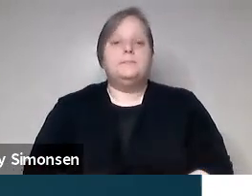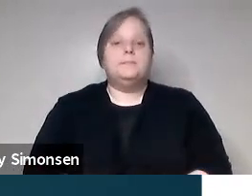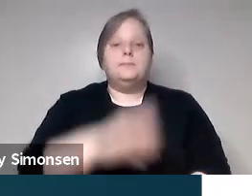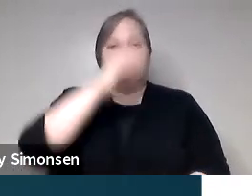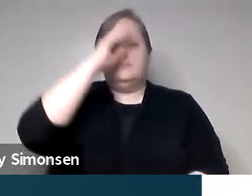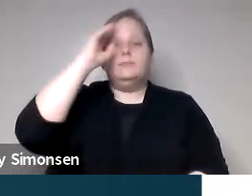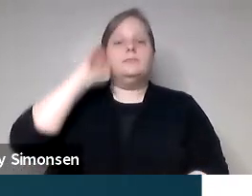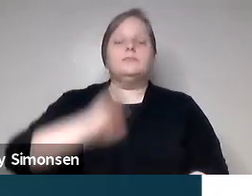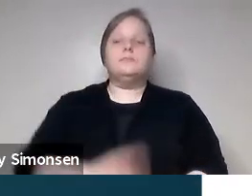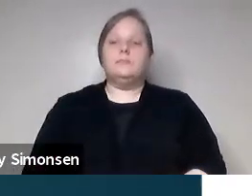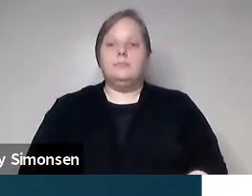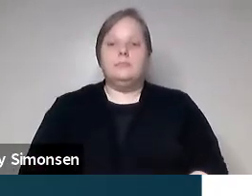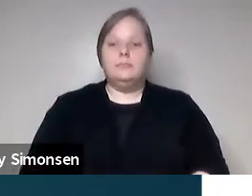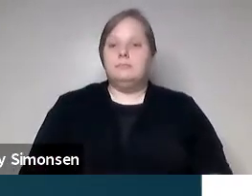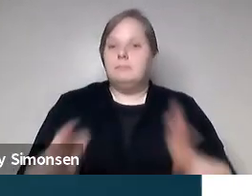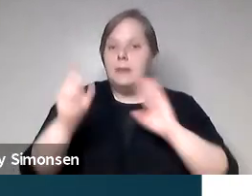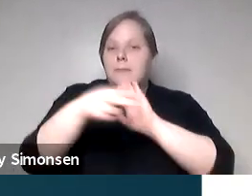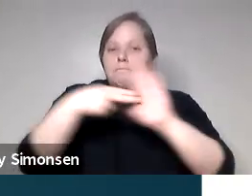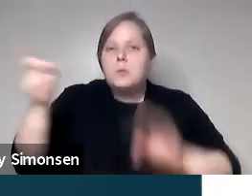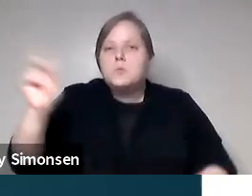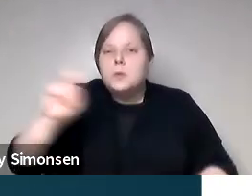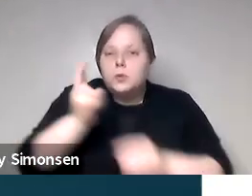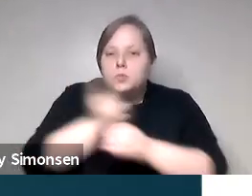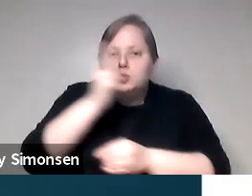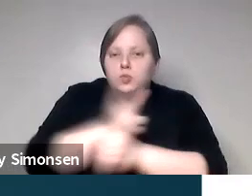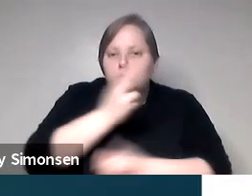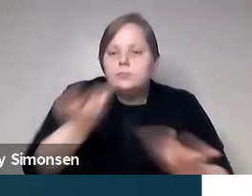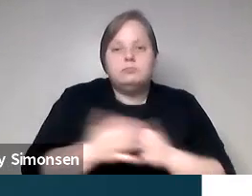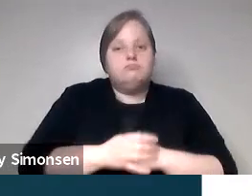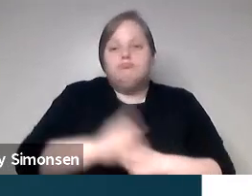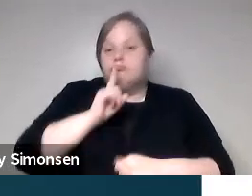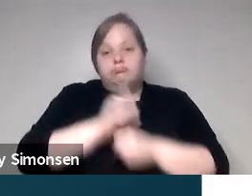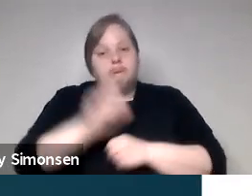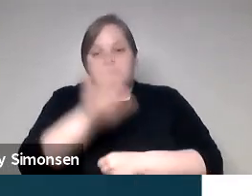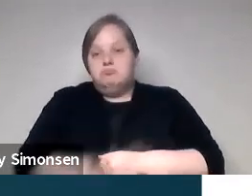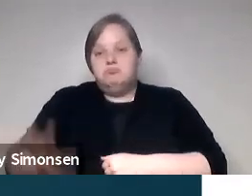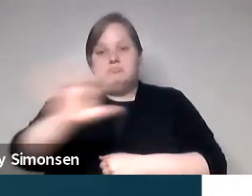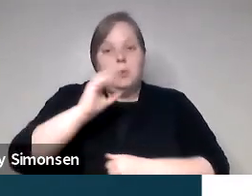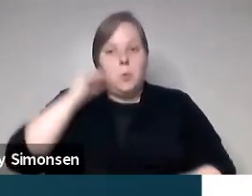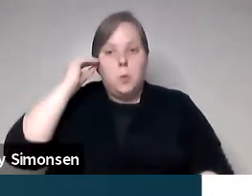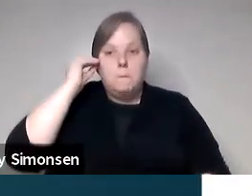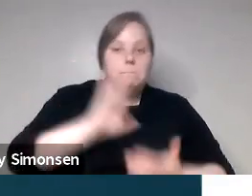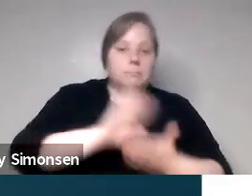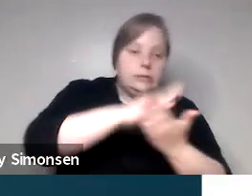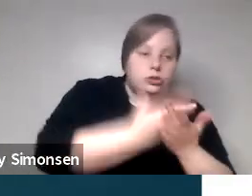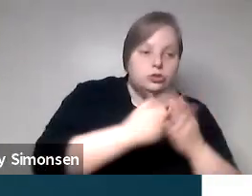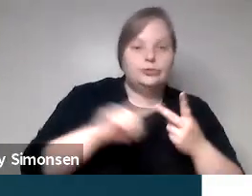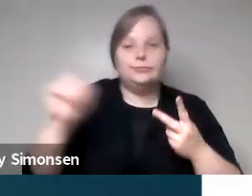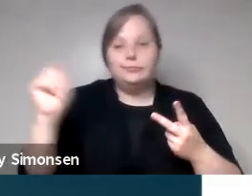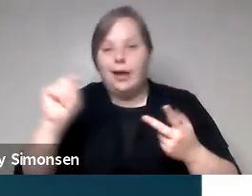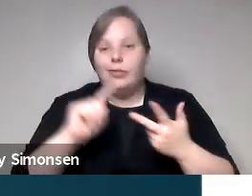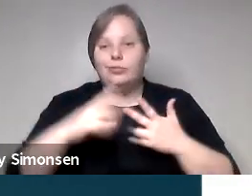Where are labels used? Well, throughout the home, in the kitchen, the bathroom, laundry room,